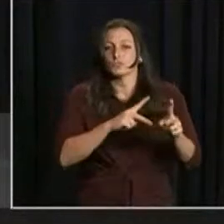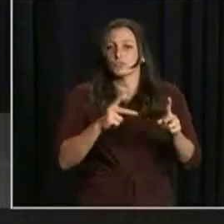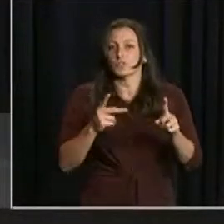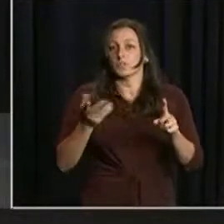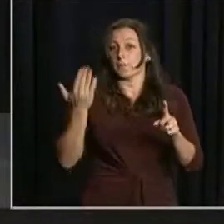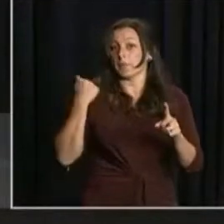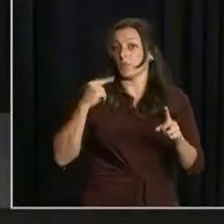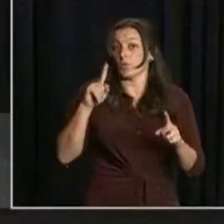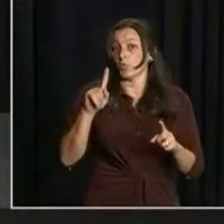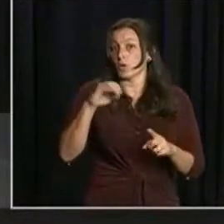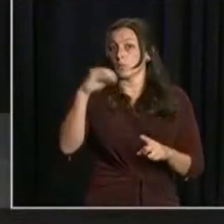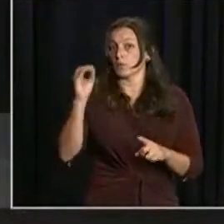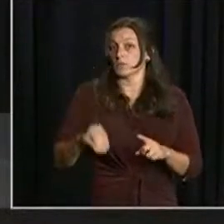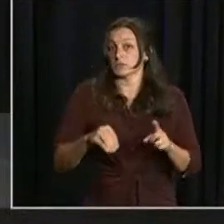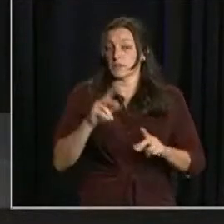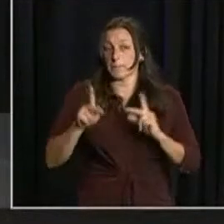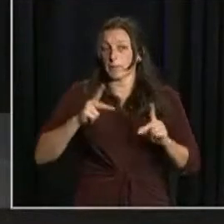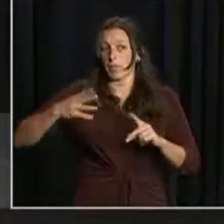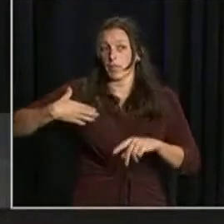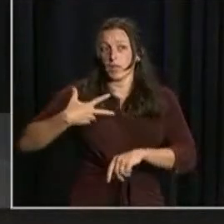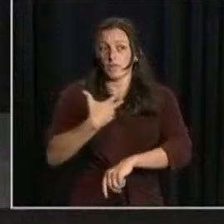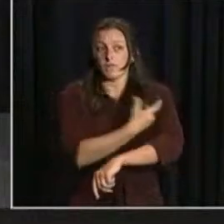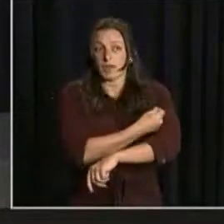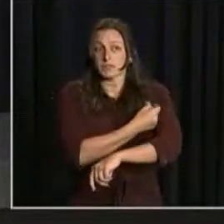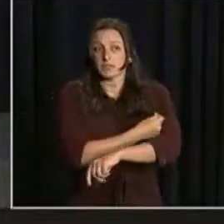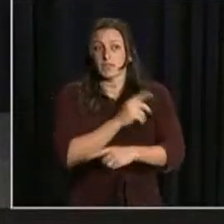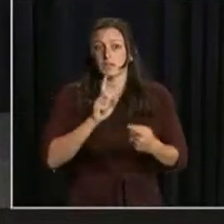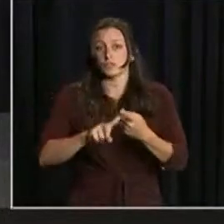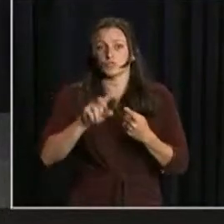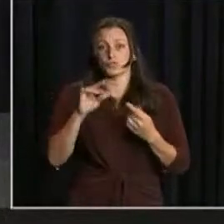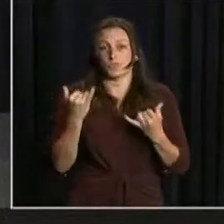1% vaccinated to 20% vaccinated over the past 2 months.